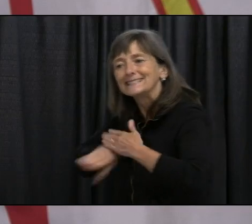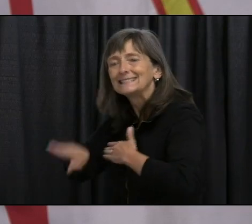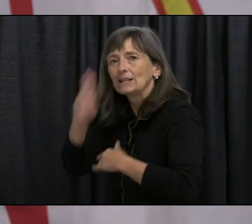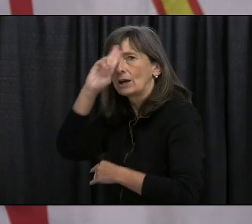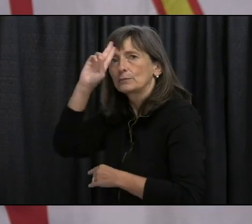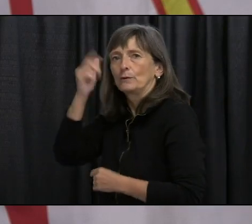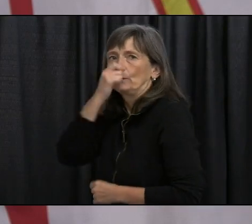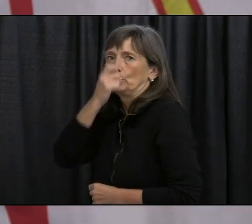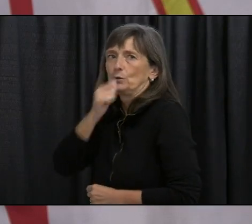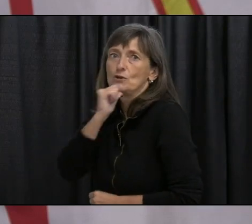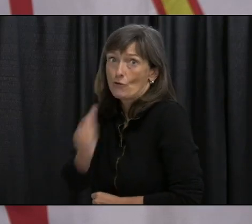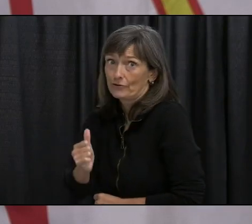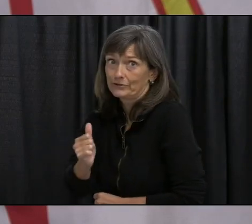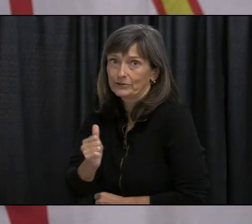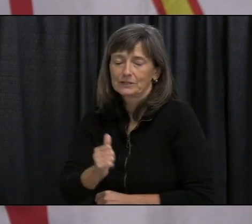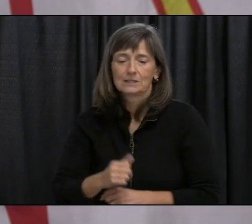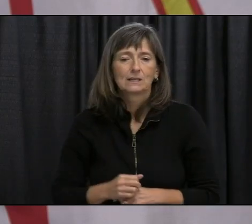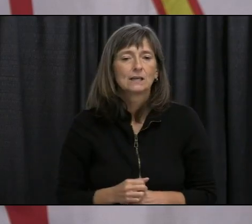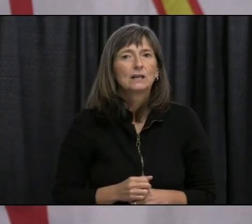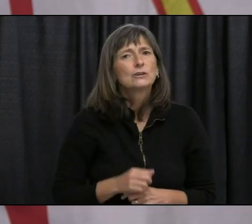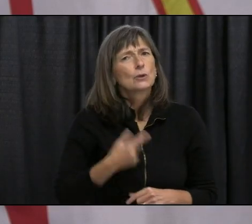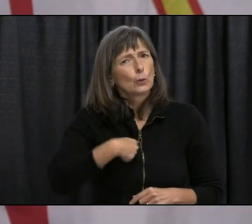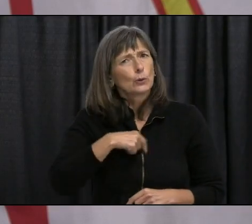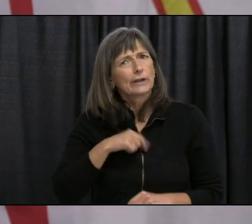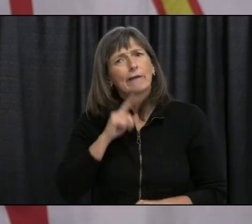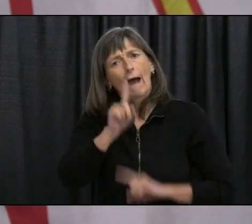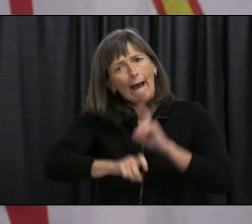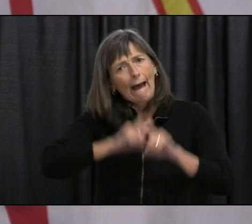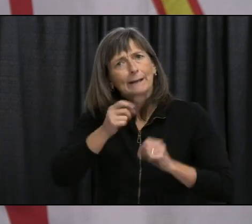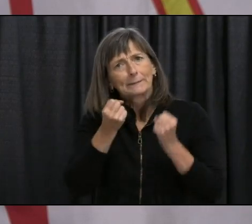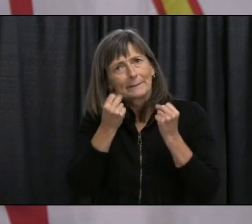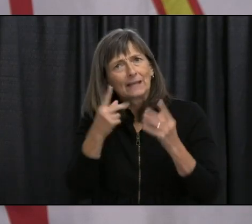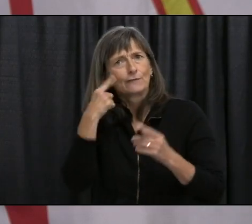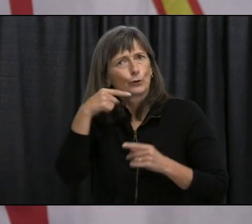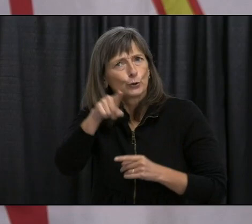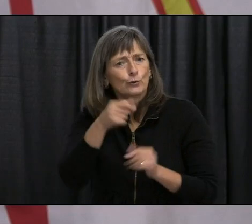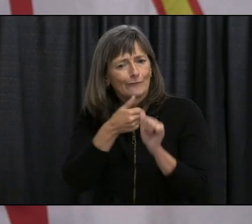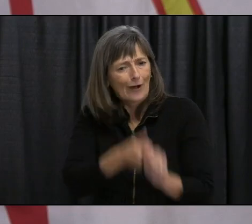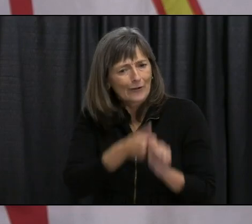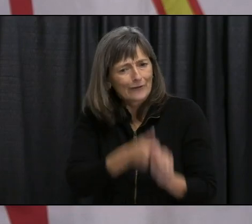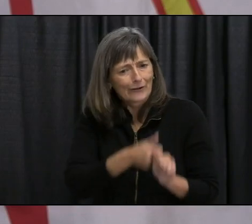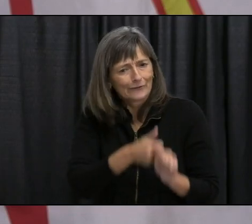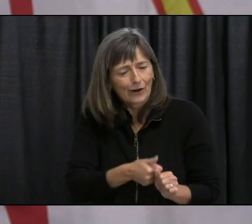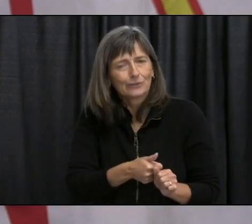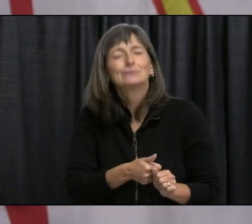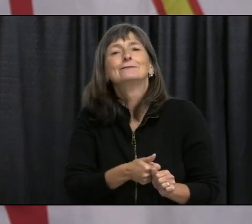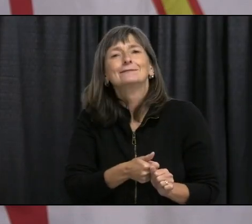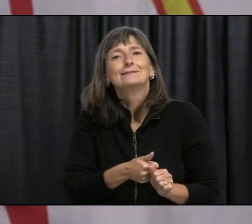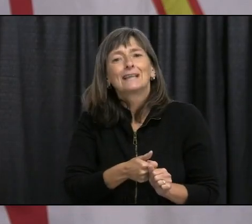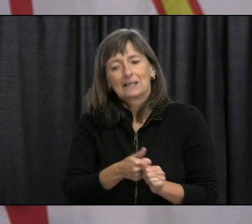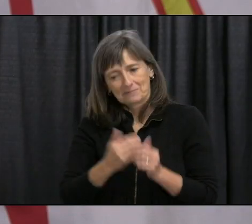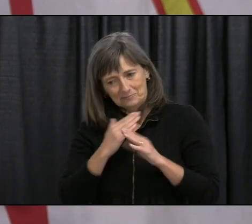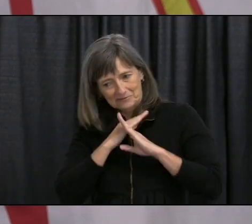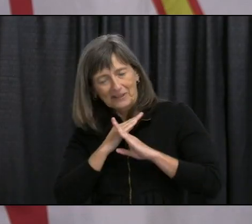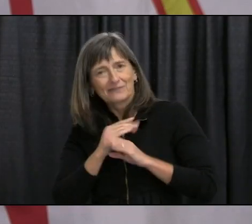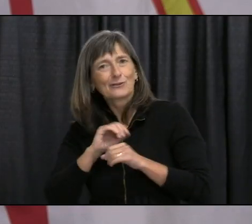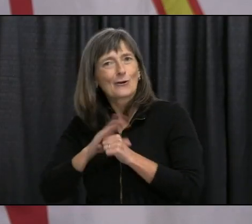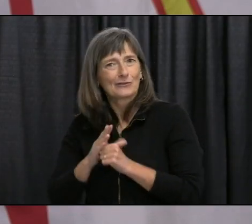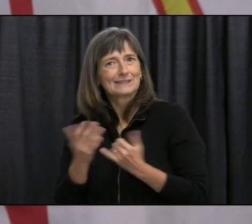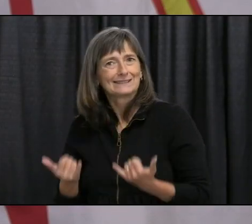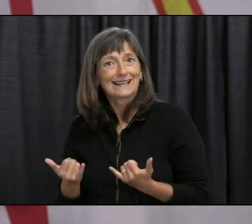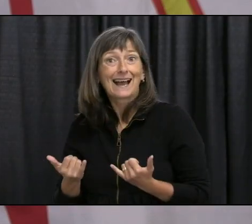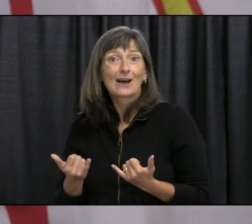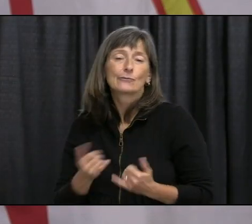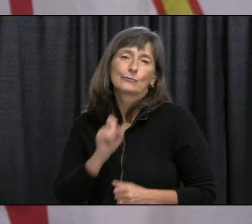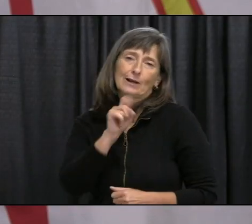do many things to reduce the spread of this virus, and you have all risen to that challenge. We are now asking that you get the flu shot to help in the